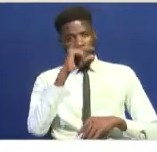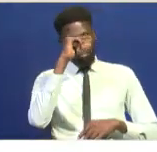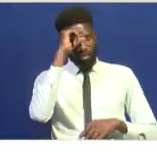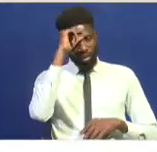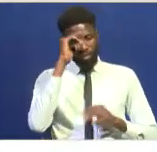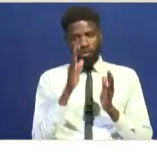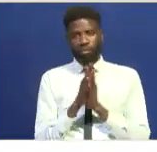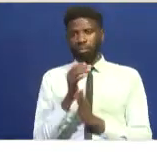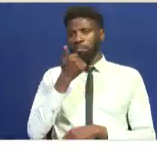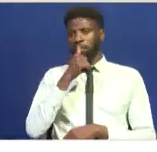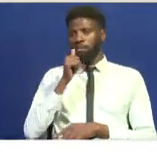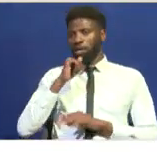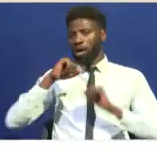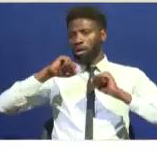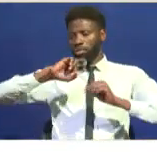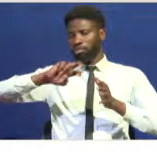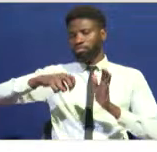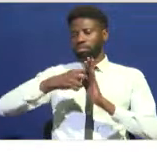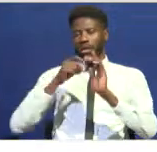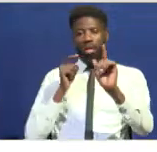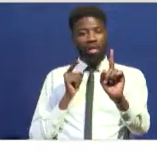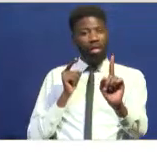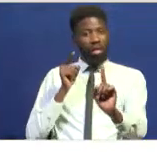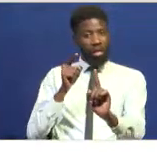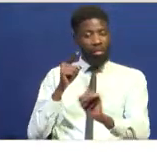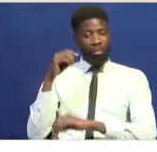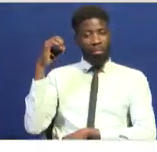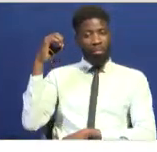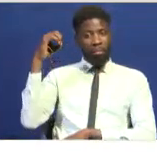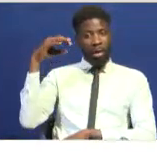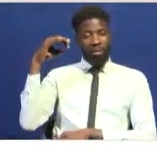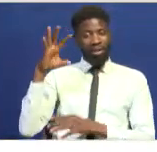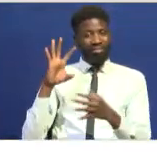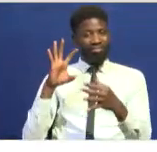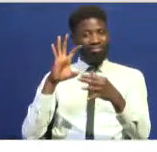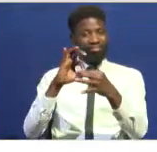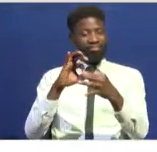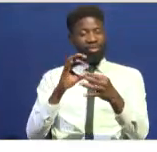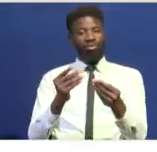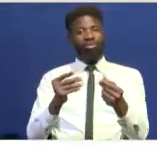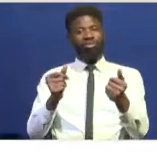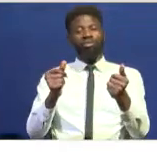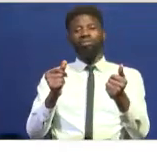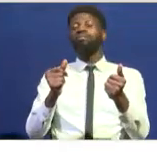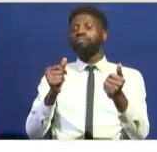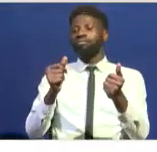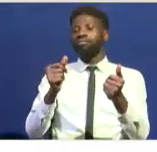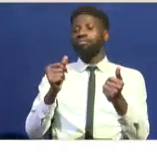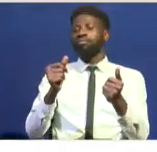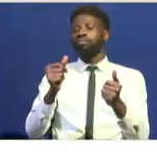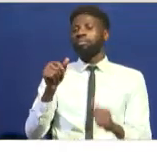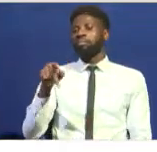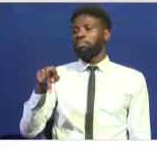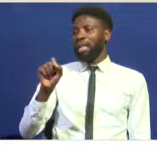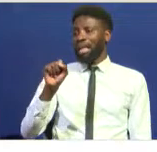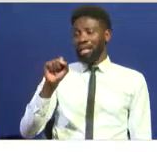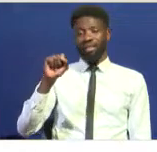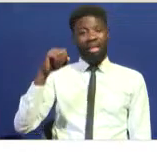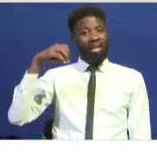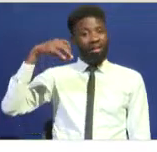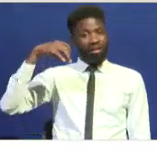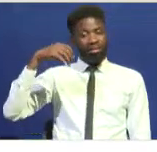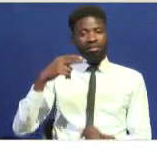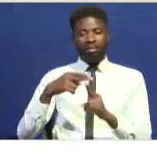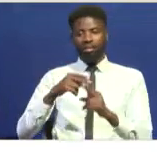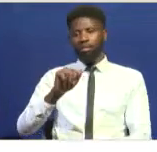complete the remaining phases of last-mile connectivity. Energy Principal Secretary Alex Wachira says 42 billion shillings is